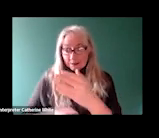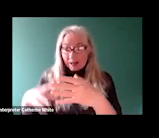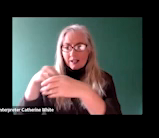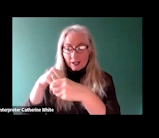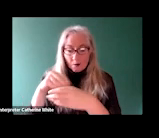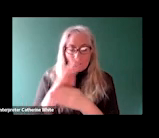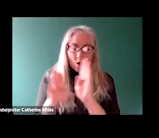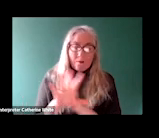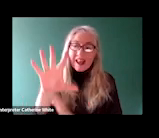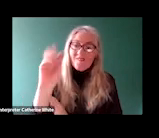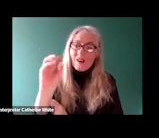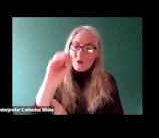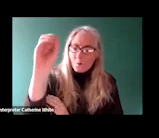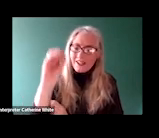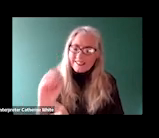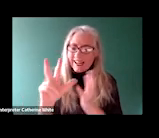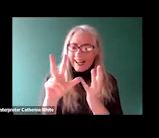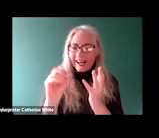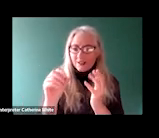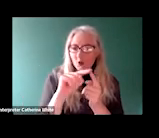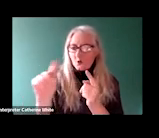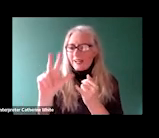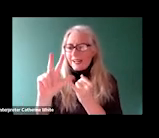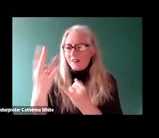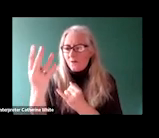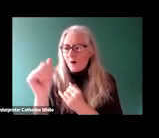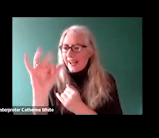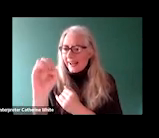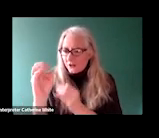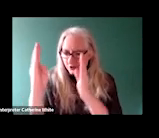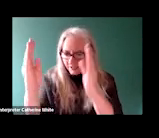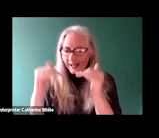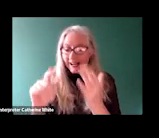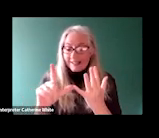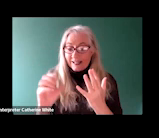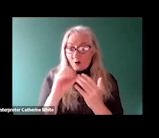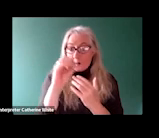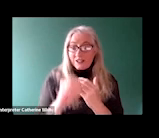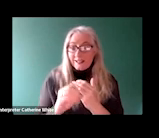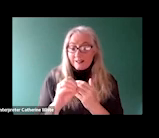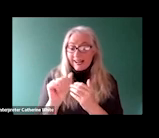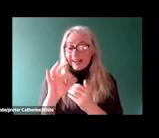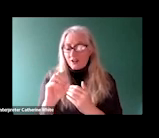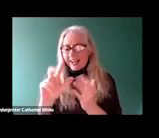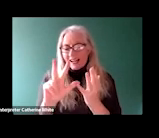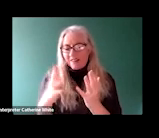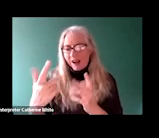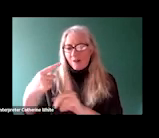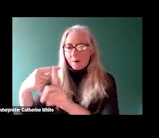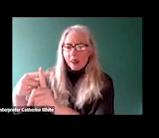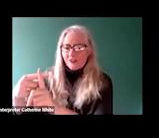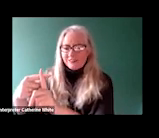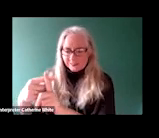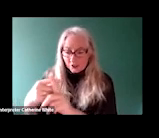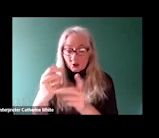to 50% for the 80 to 84 age range, and 70% for those age 85 plus. So I suppose